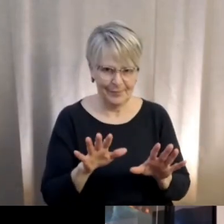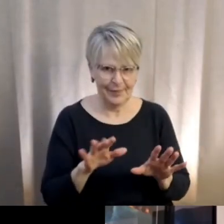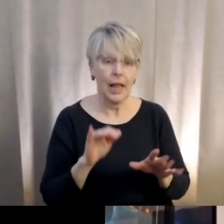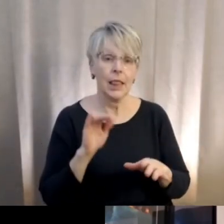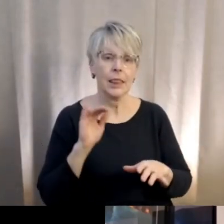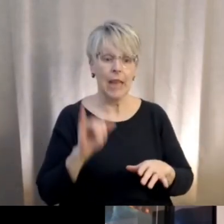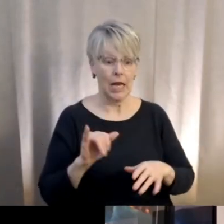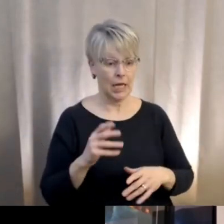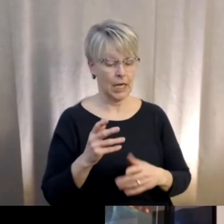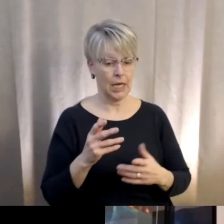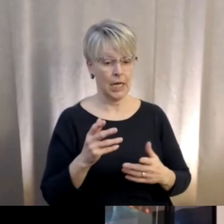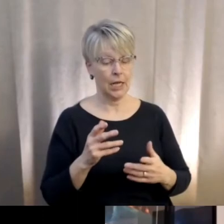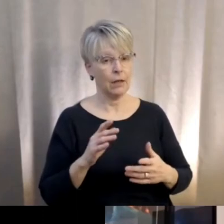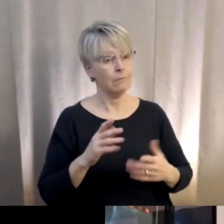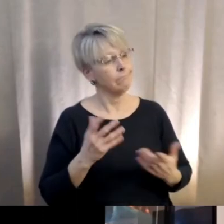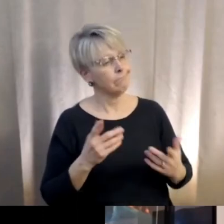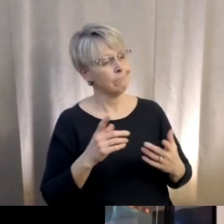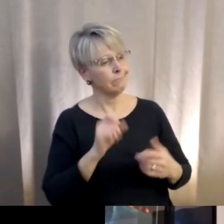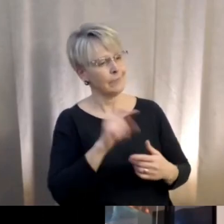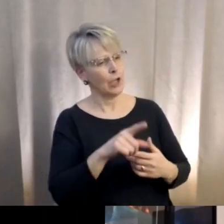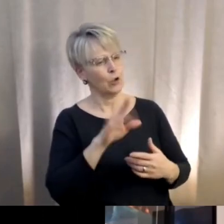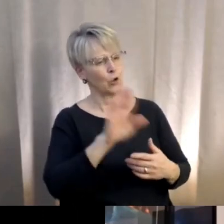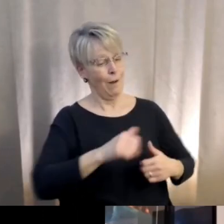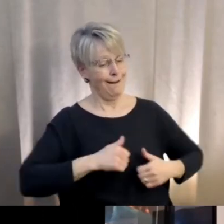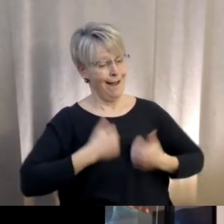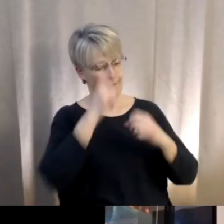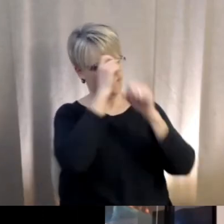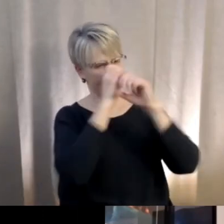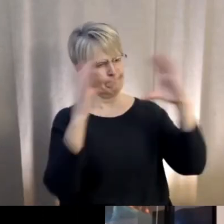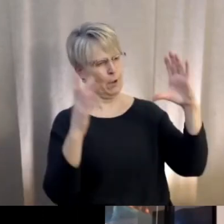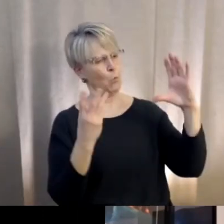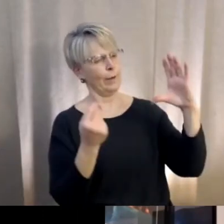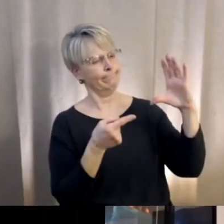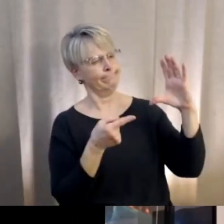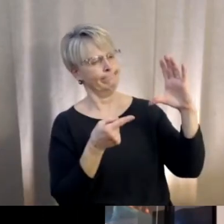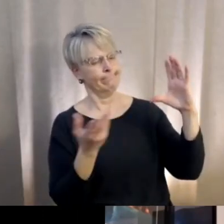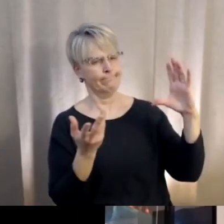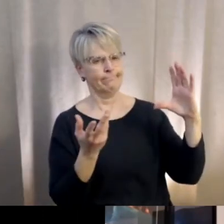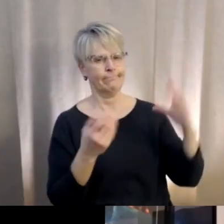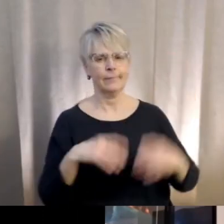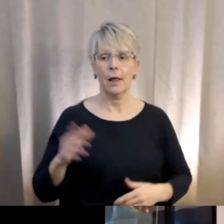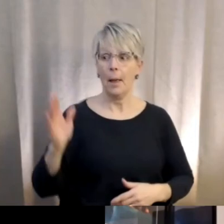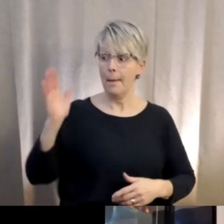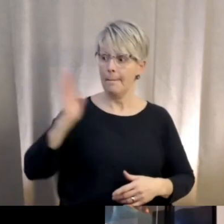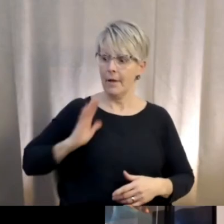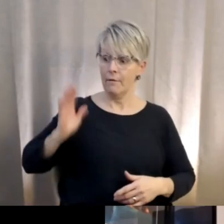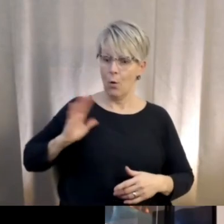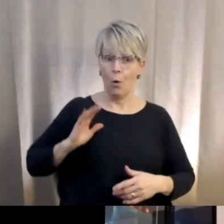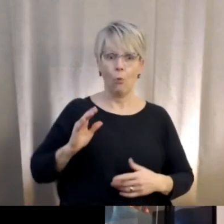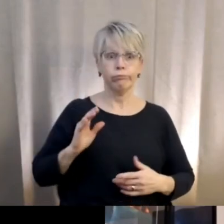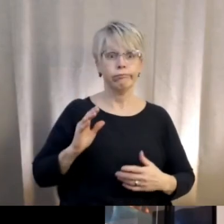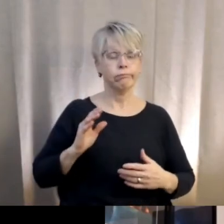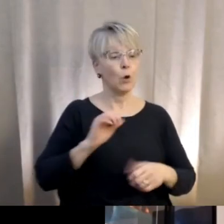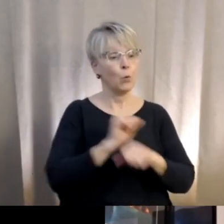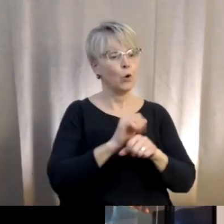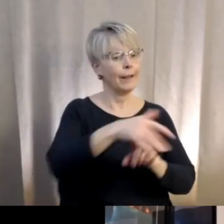are to like, what do you want your life to look like? What are some common things that in the past work environment would have bothered